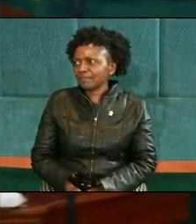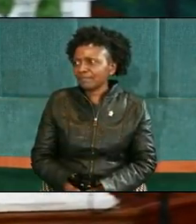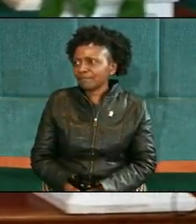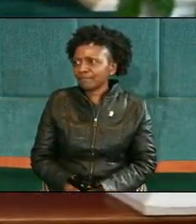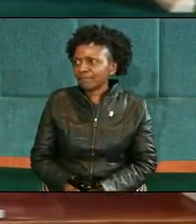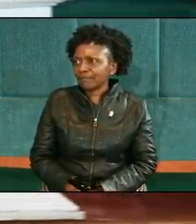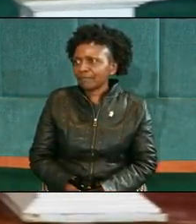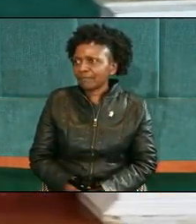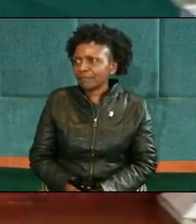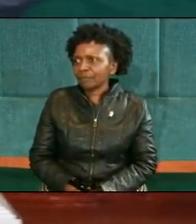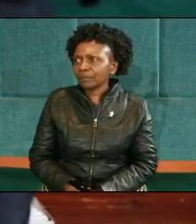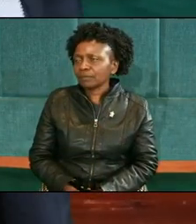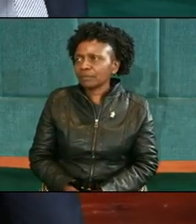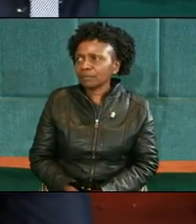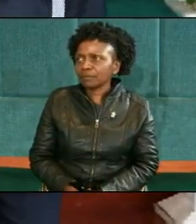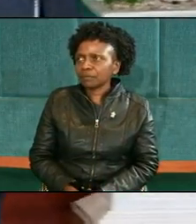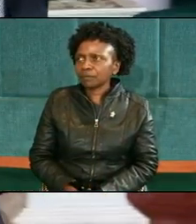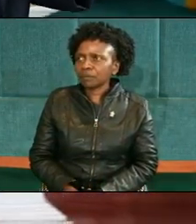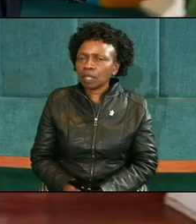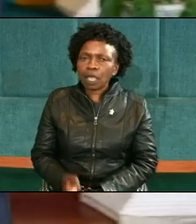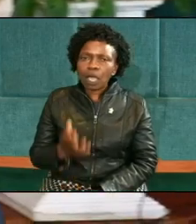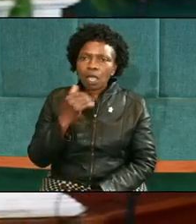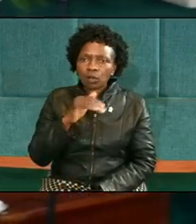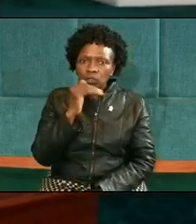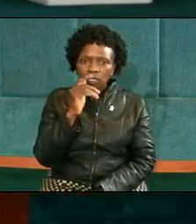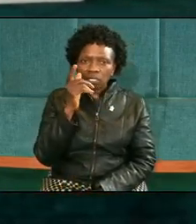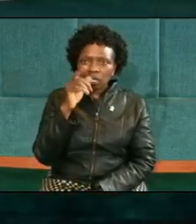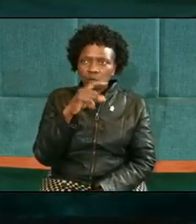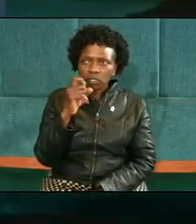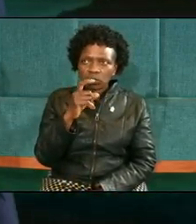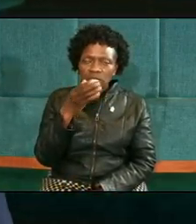Oh, man. By the way, I'd love to ask him a question.